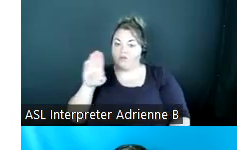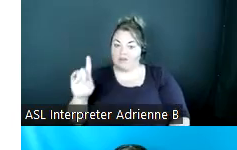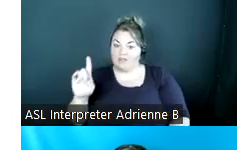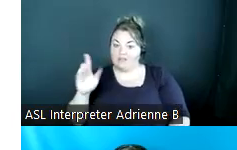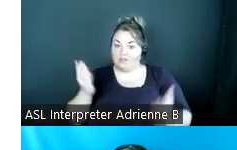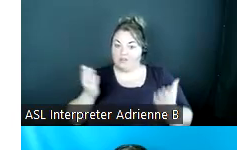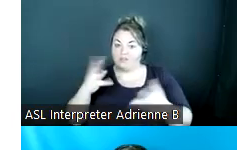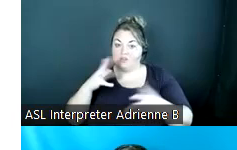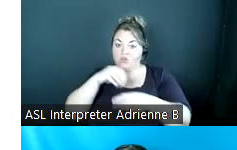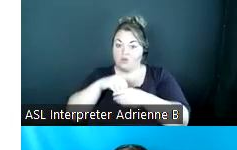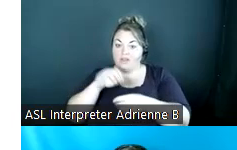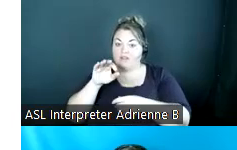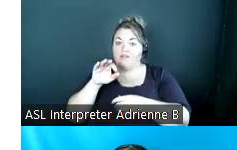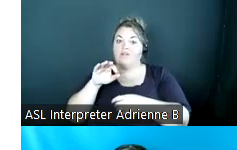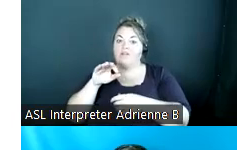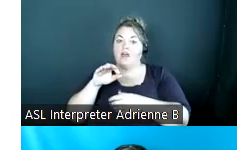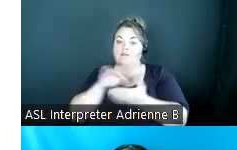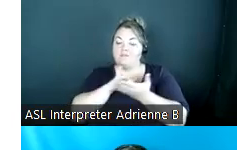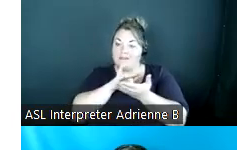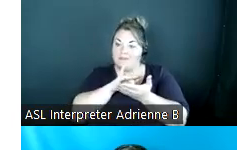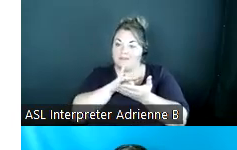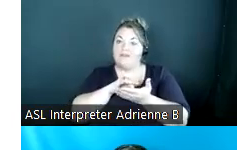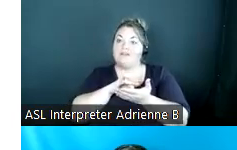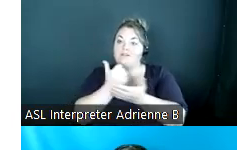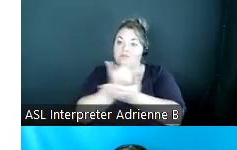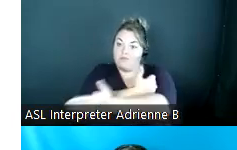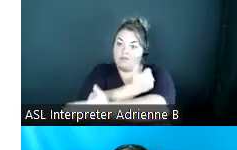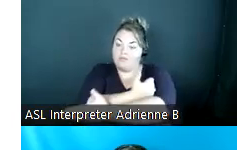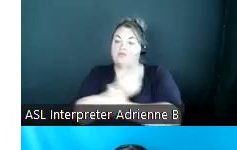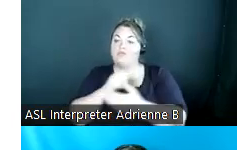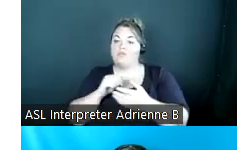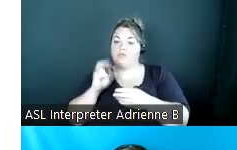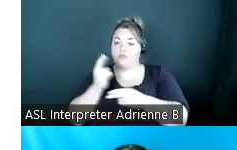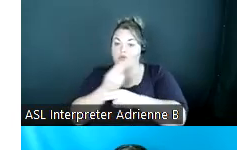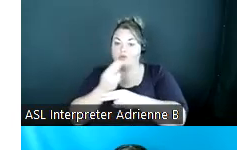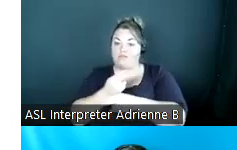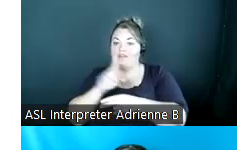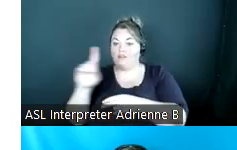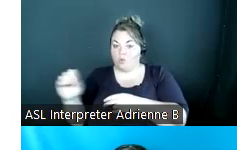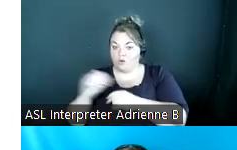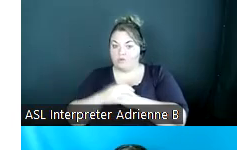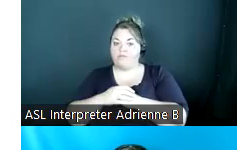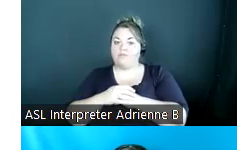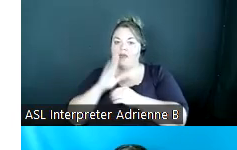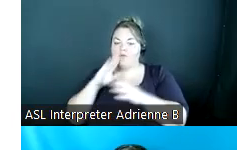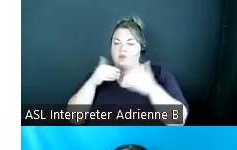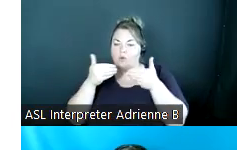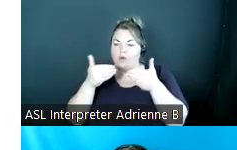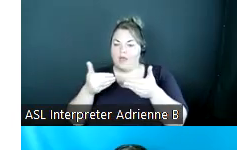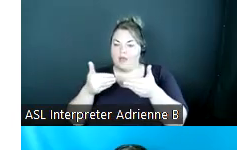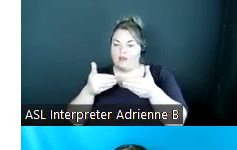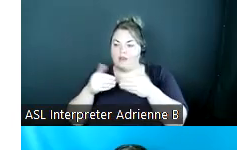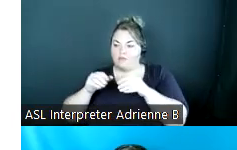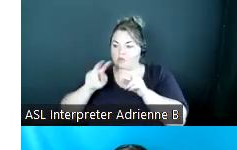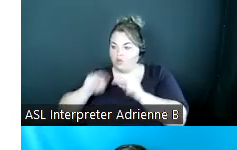or substance use disorder treatment services, including fentanyl and other opioid use disorders. So I'm going to go ahead and pop into the chat